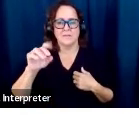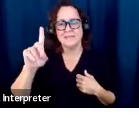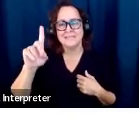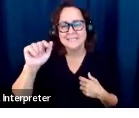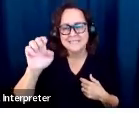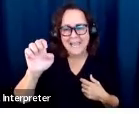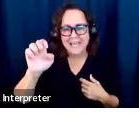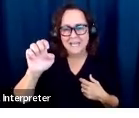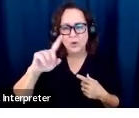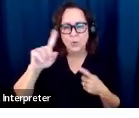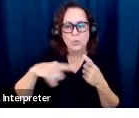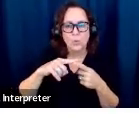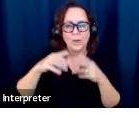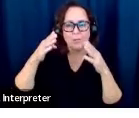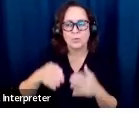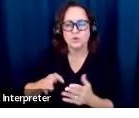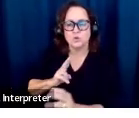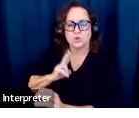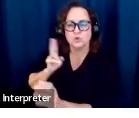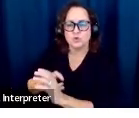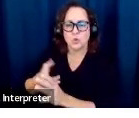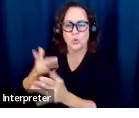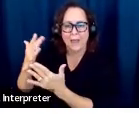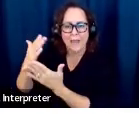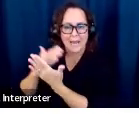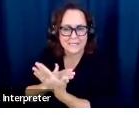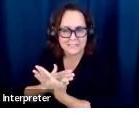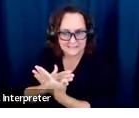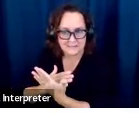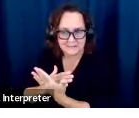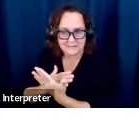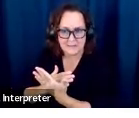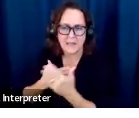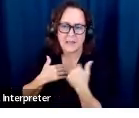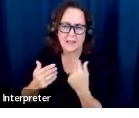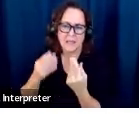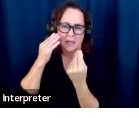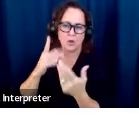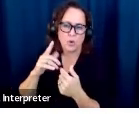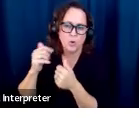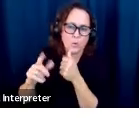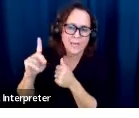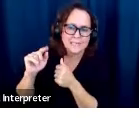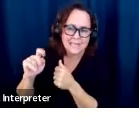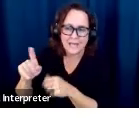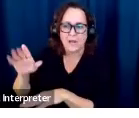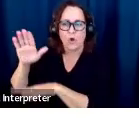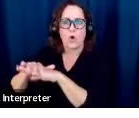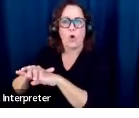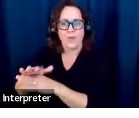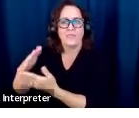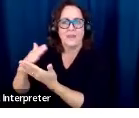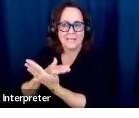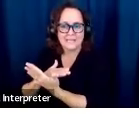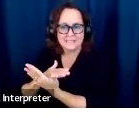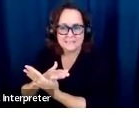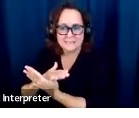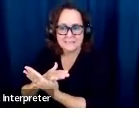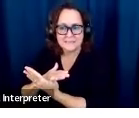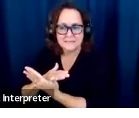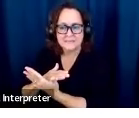went on the wait list, and then we can kind of let you know, the last round, what dates